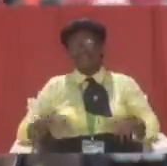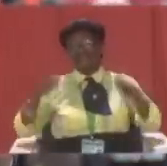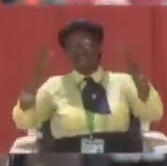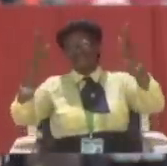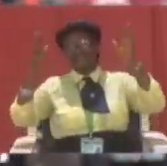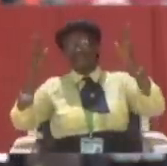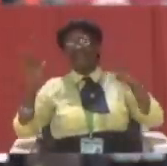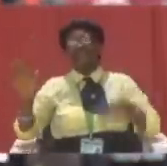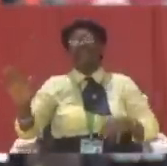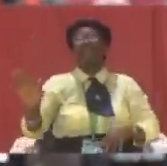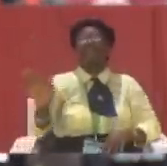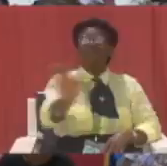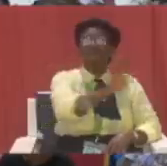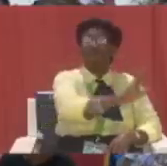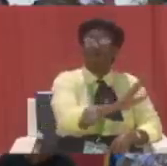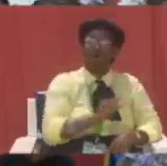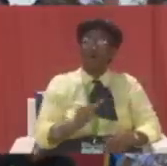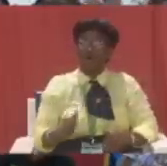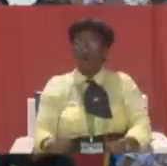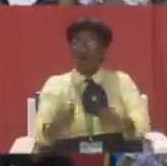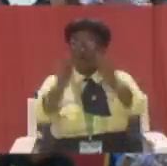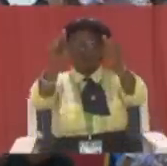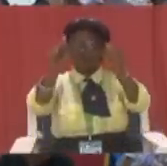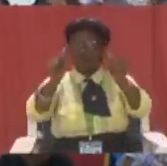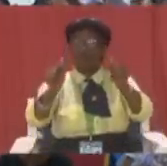Your promotion begins tonight.